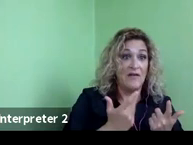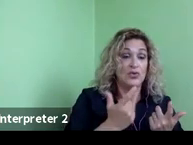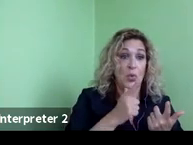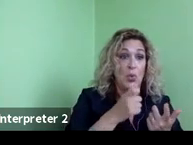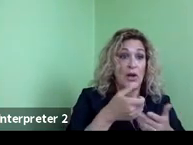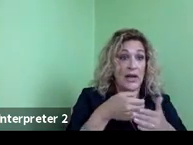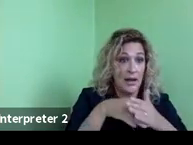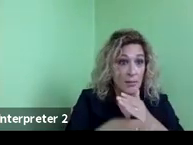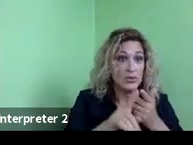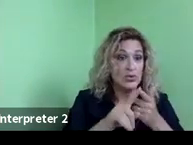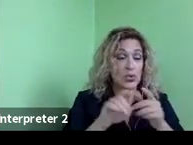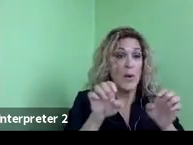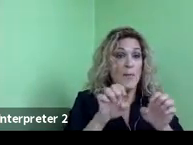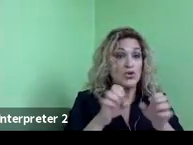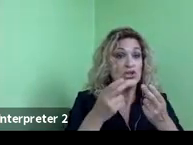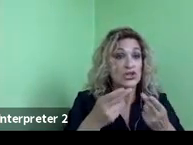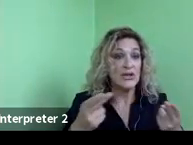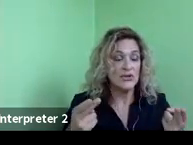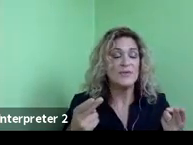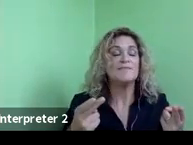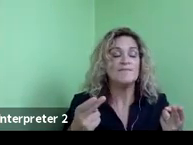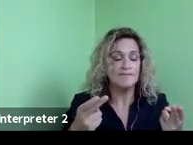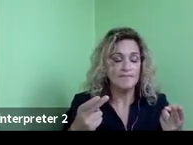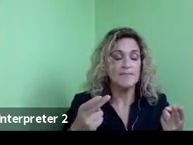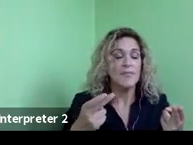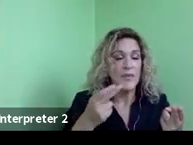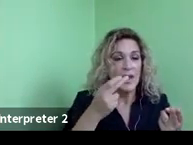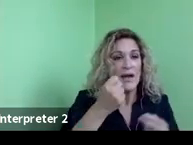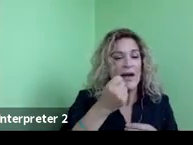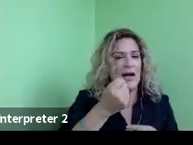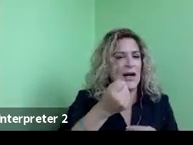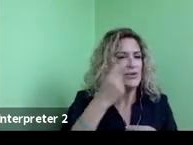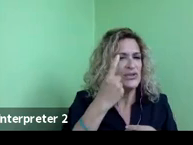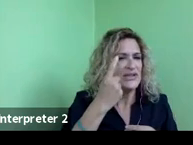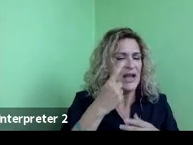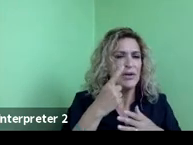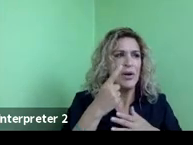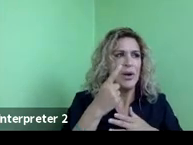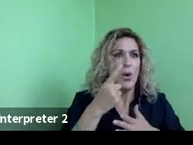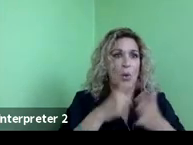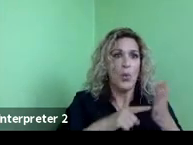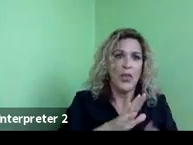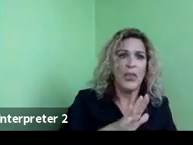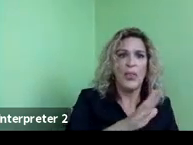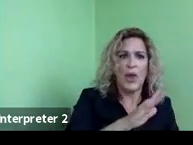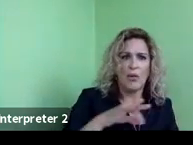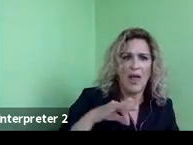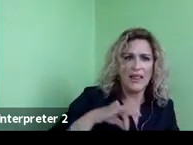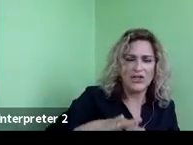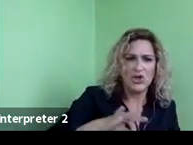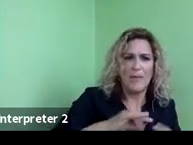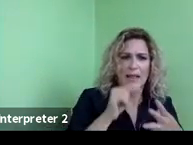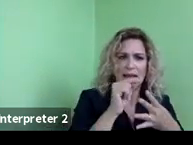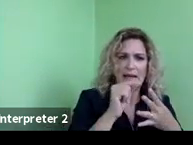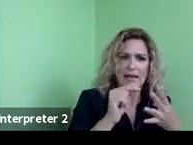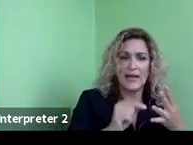into emergency shelter really understand what their eligibility is and what the benefits might